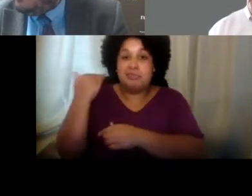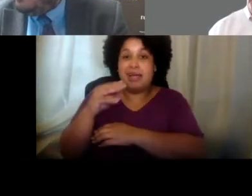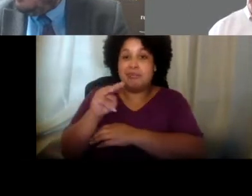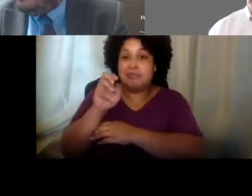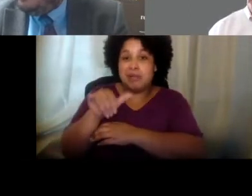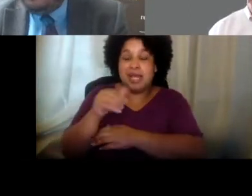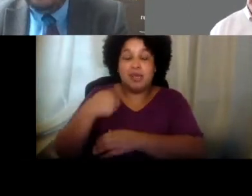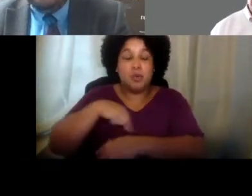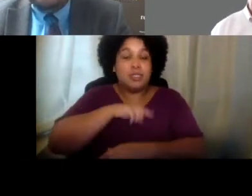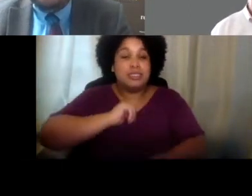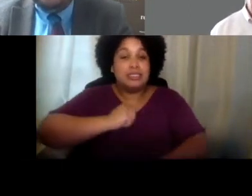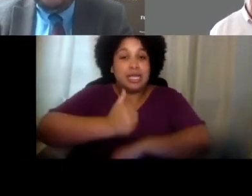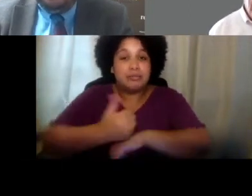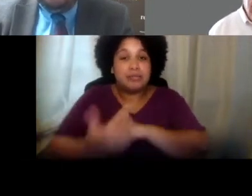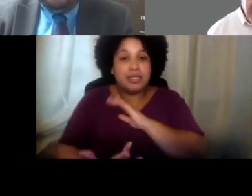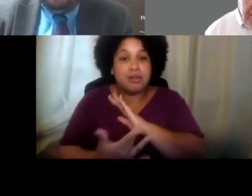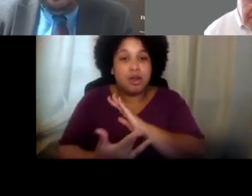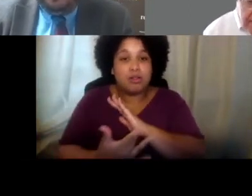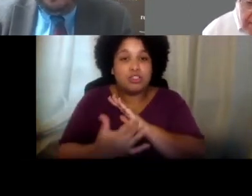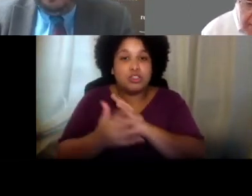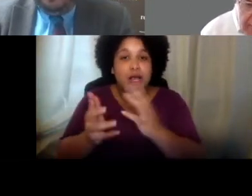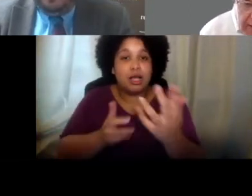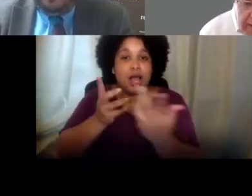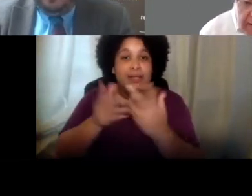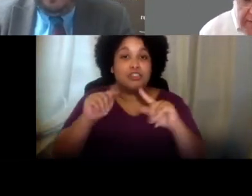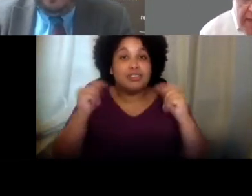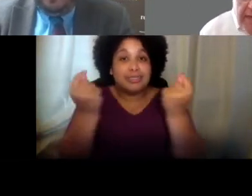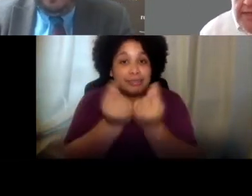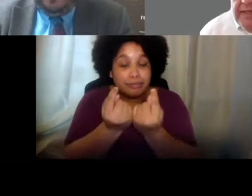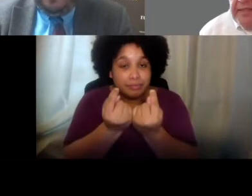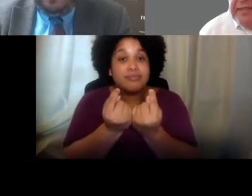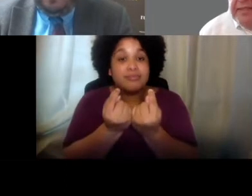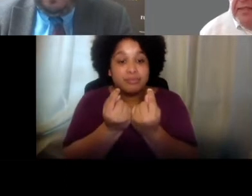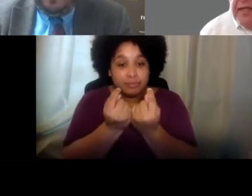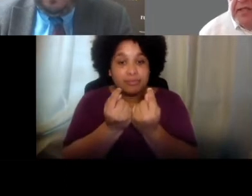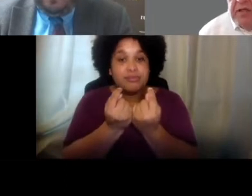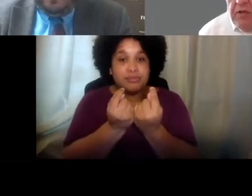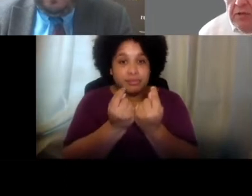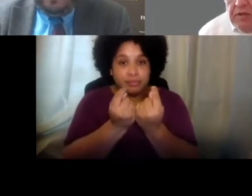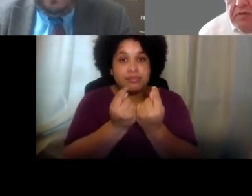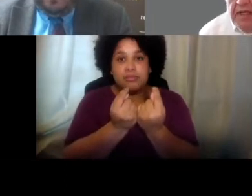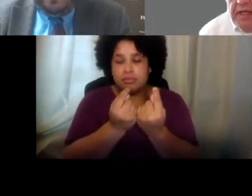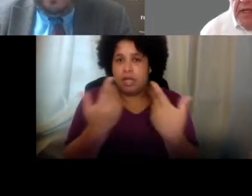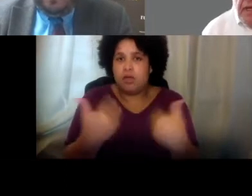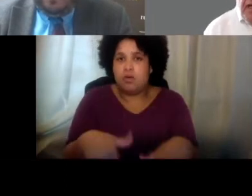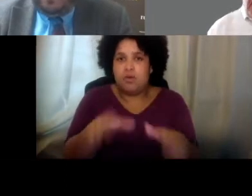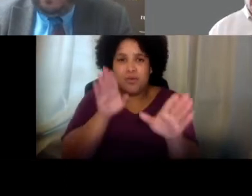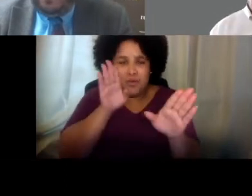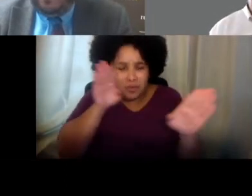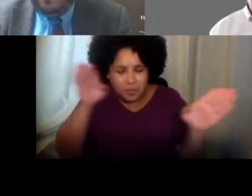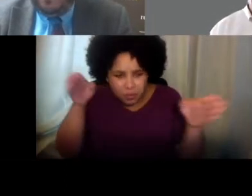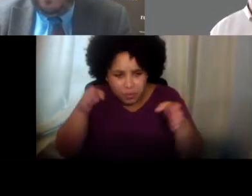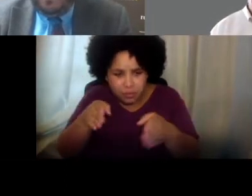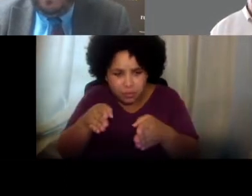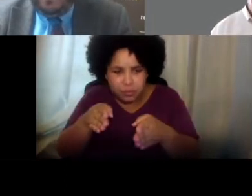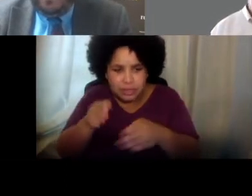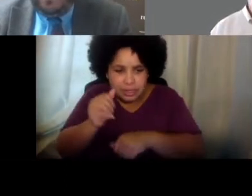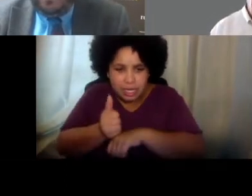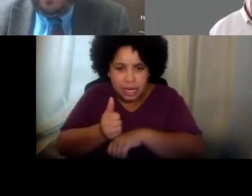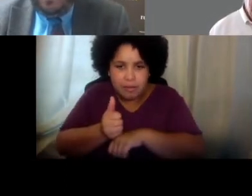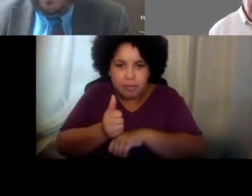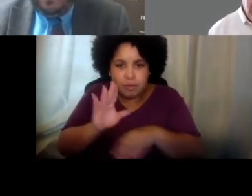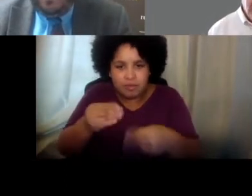set up a technology accommodations team that is exclusively being set up to